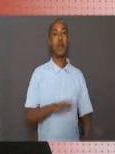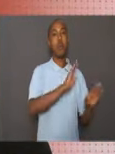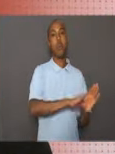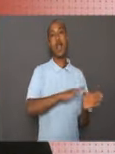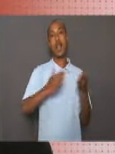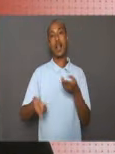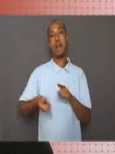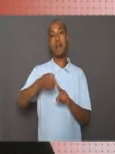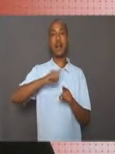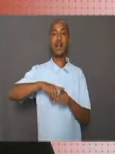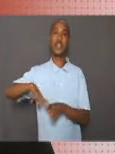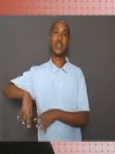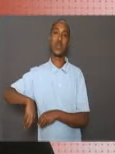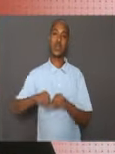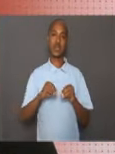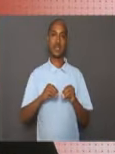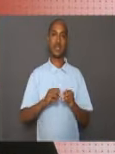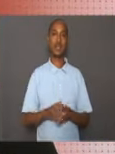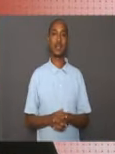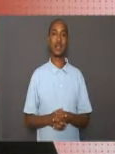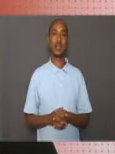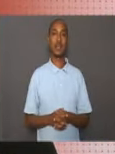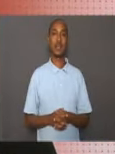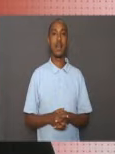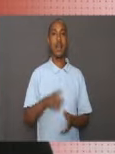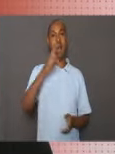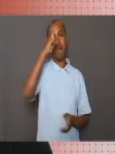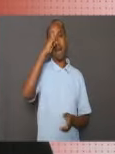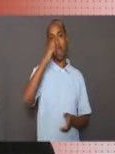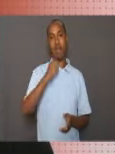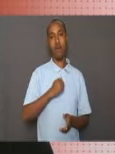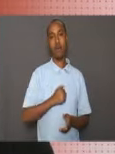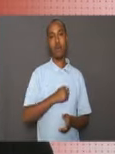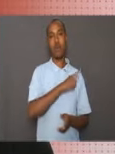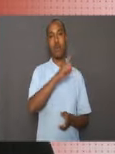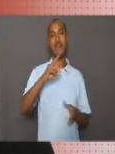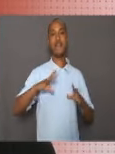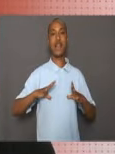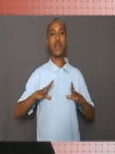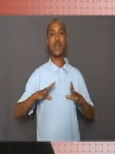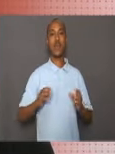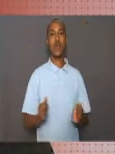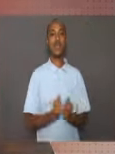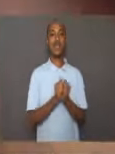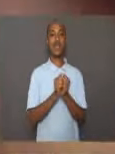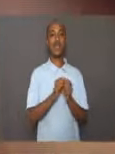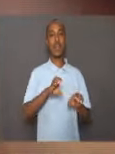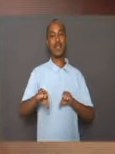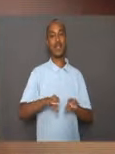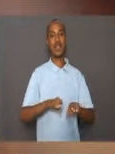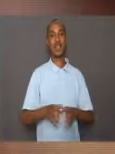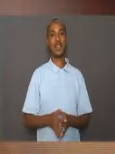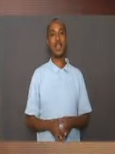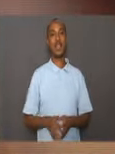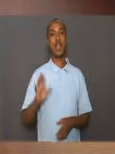Welcome back, students. I hope you had fun with this activity.